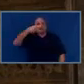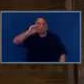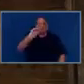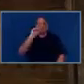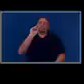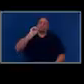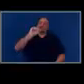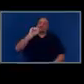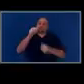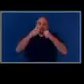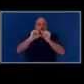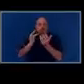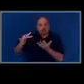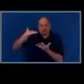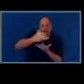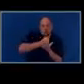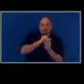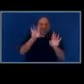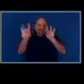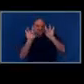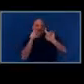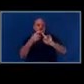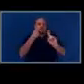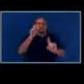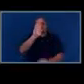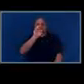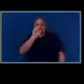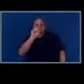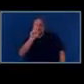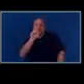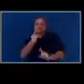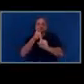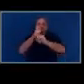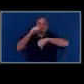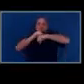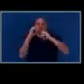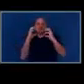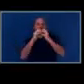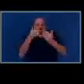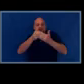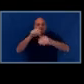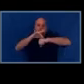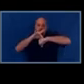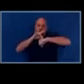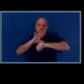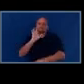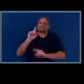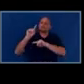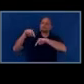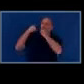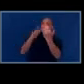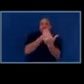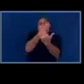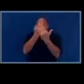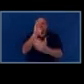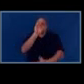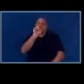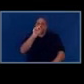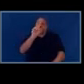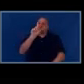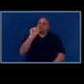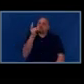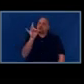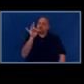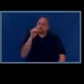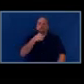a sample from a near-Earth asteroid named Bennu. Since arriving at Bennu in 2018, our OSIRIS-REx spacecraft has been